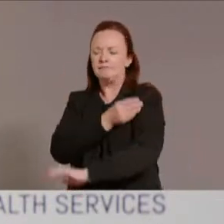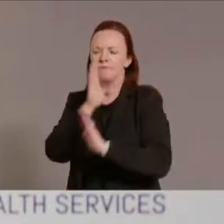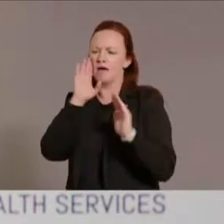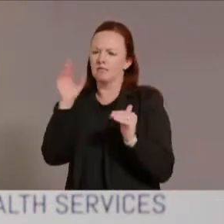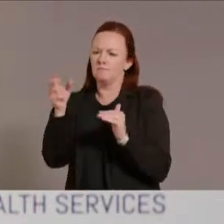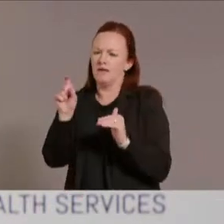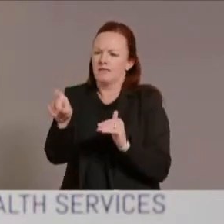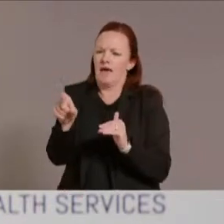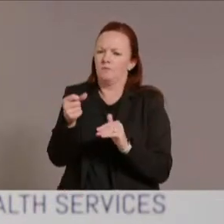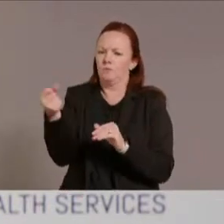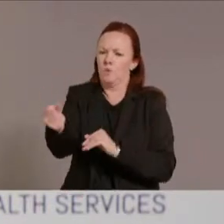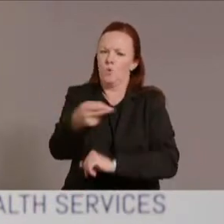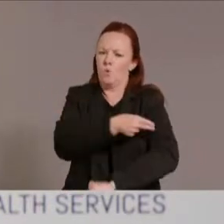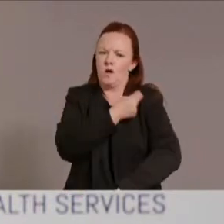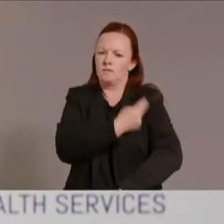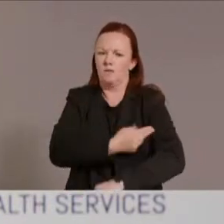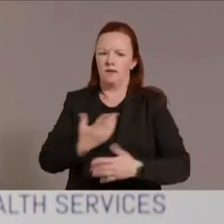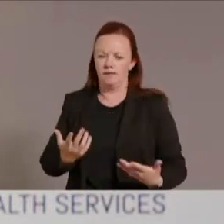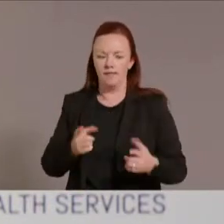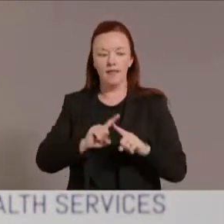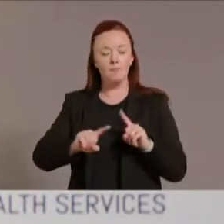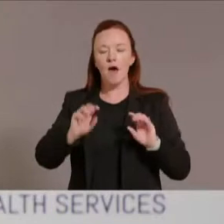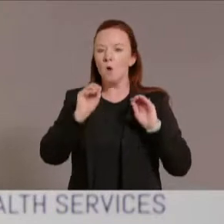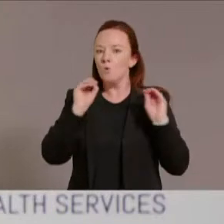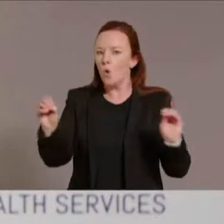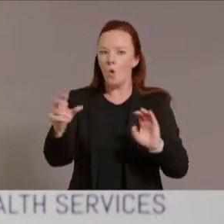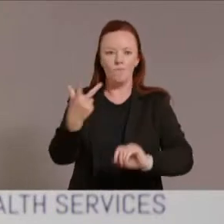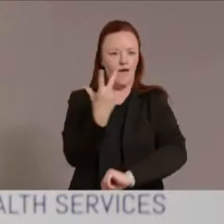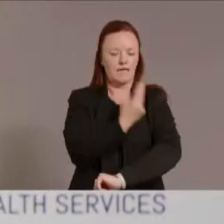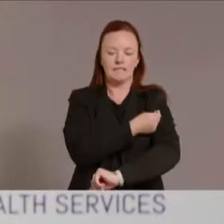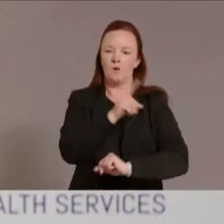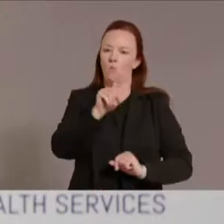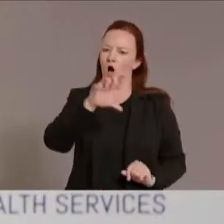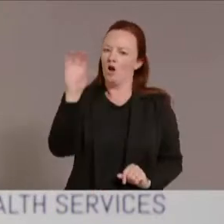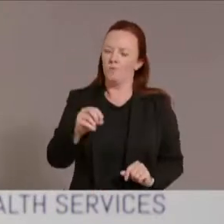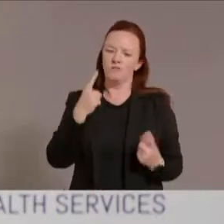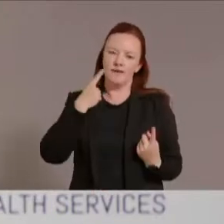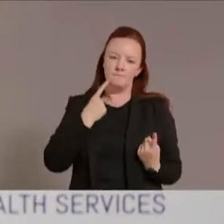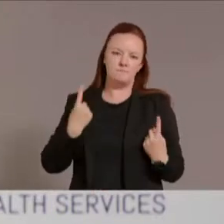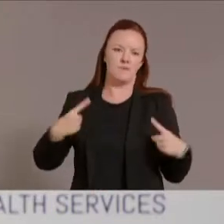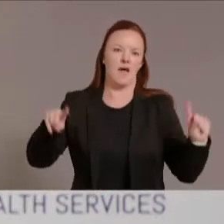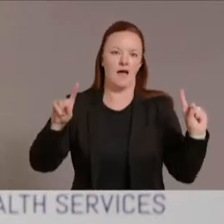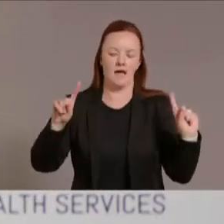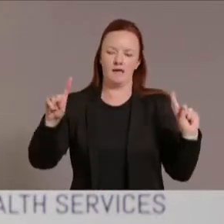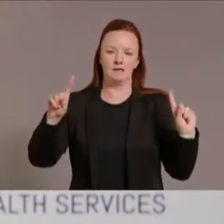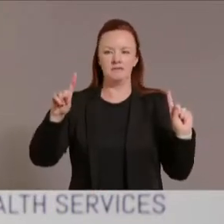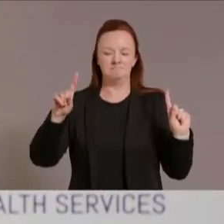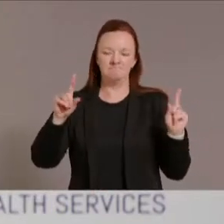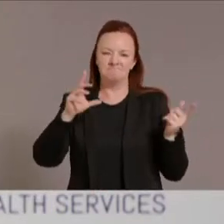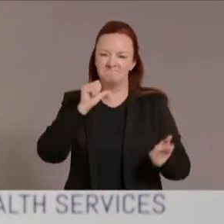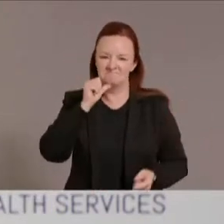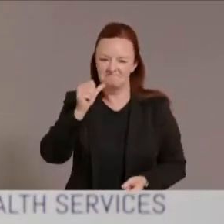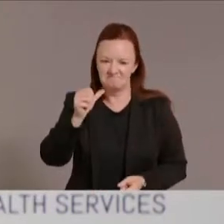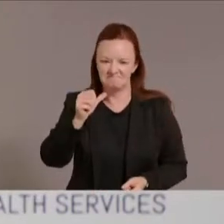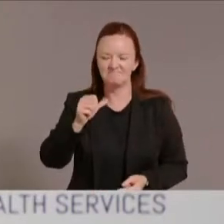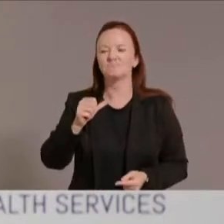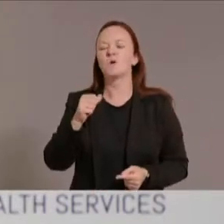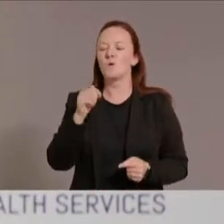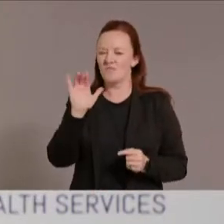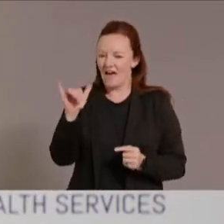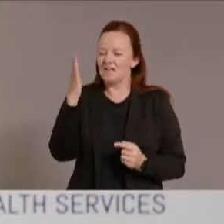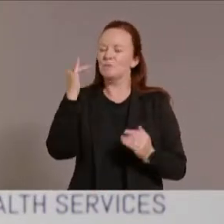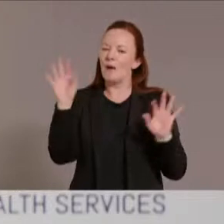again, no vaccine is 100%. And that's why we try to get so many people in the community vaccinated,